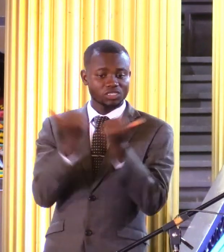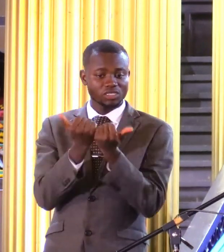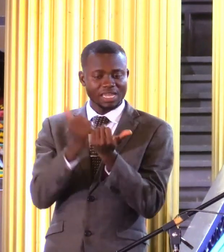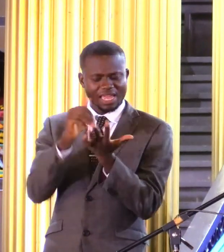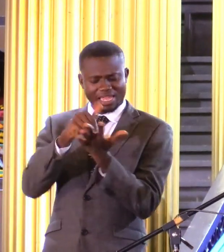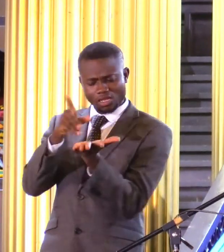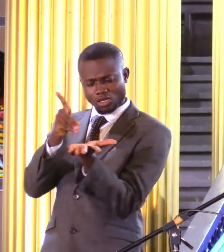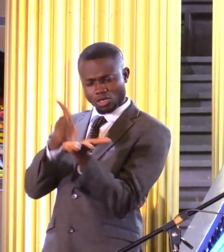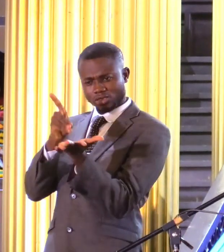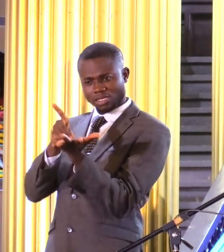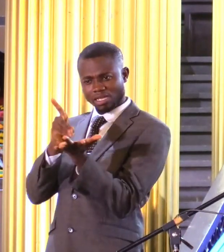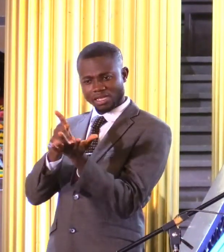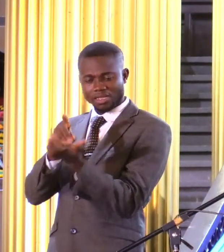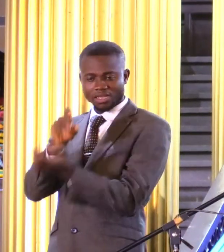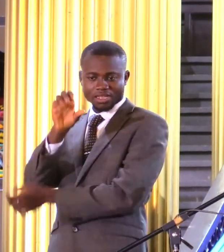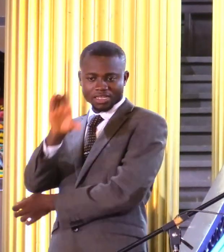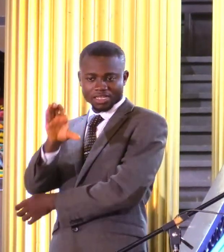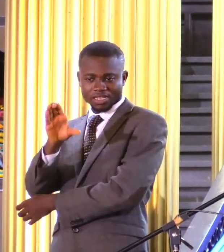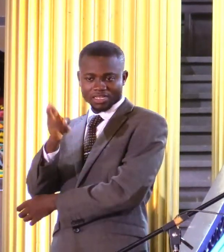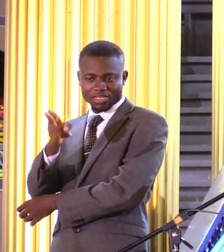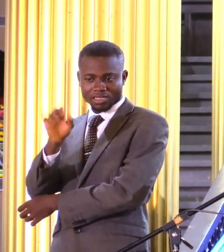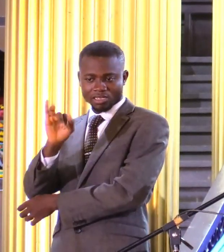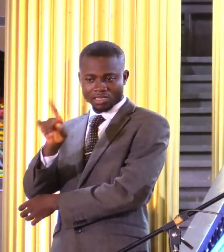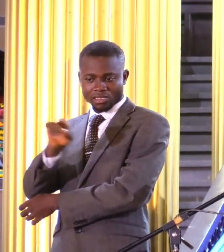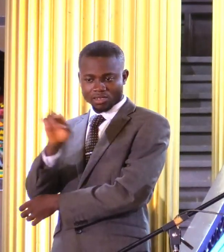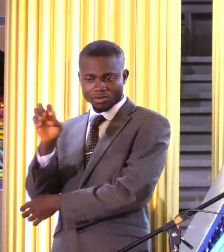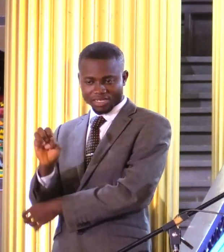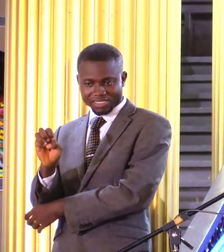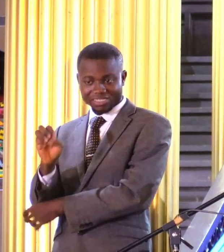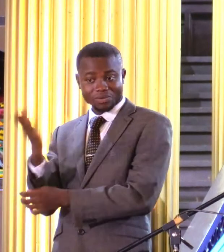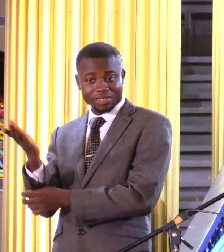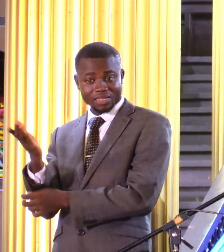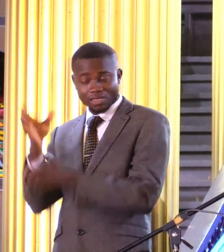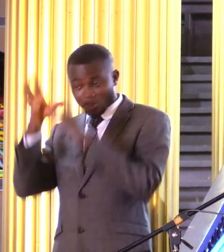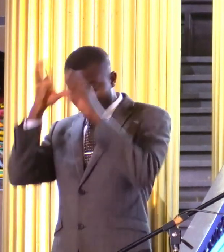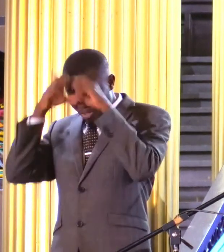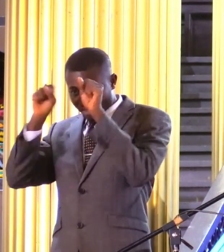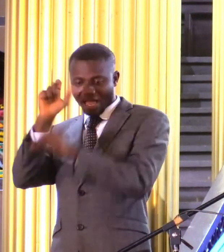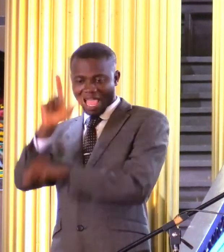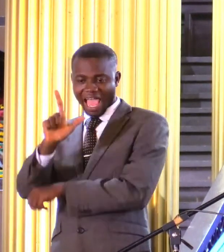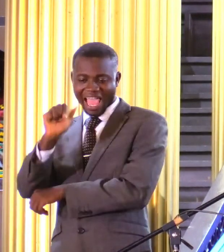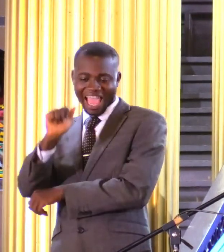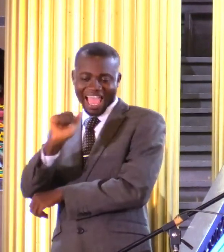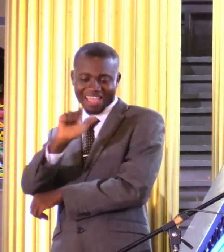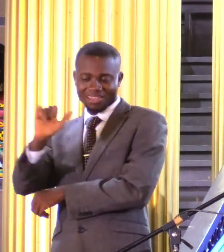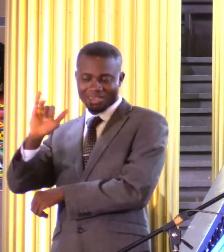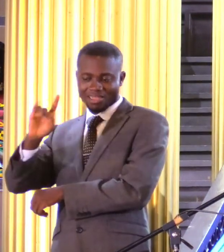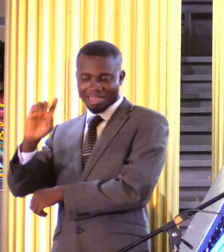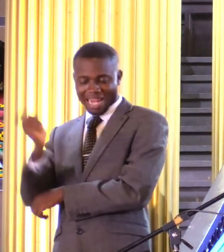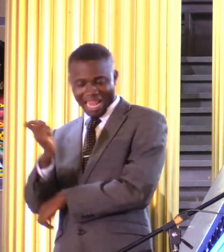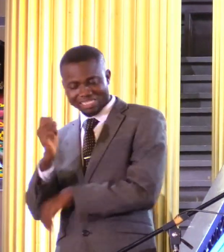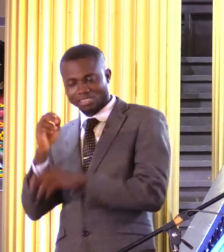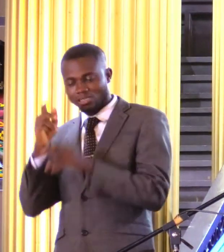Dr. Shiraz Isahaku, president of the Ghana Federation of Allied Health Professionals.